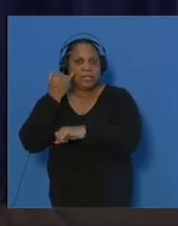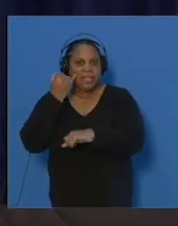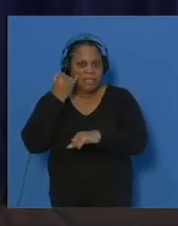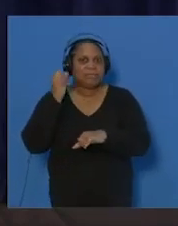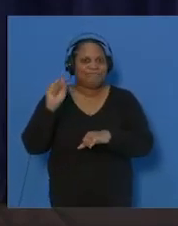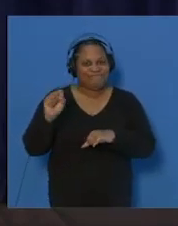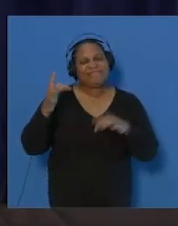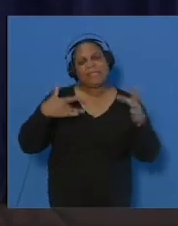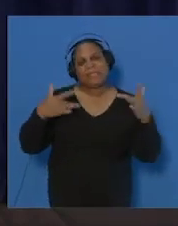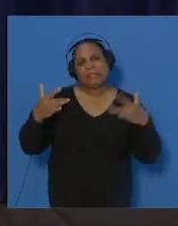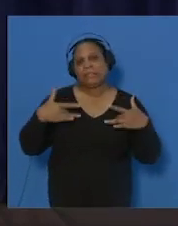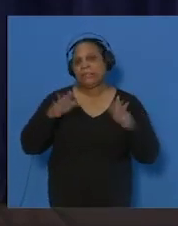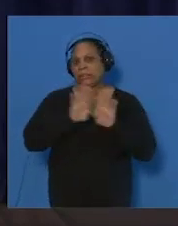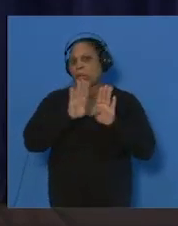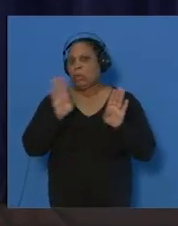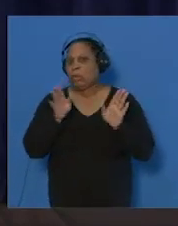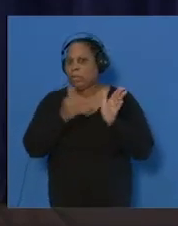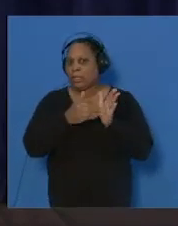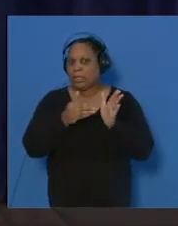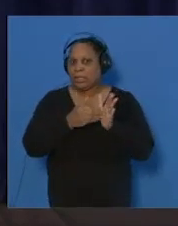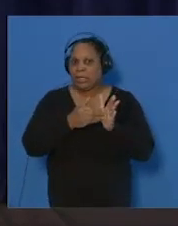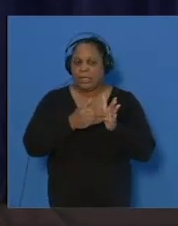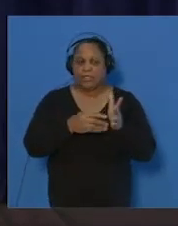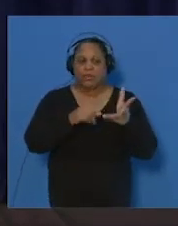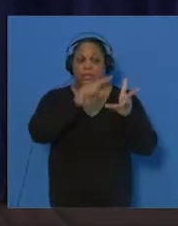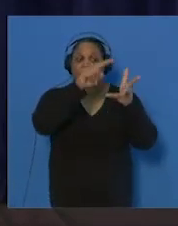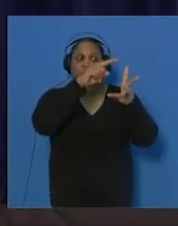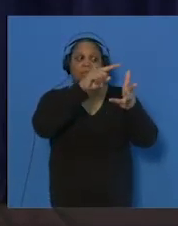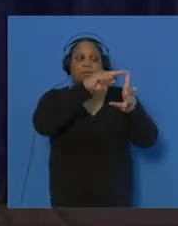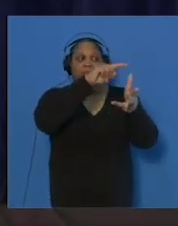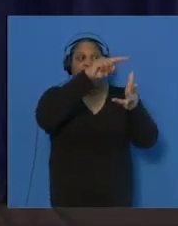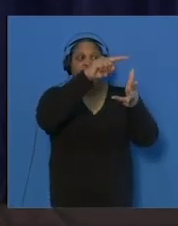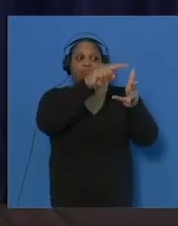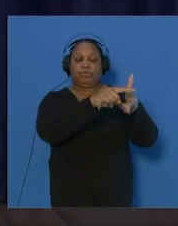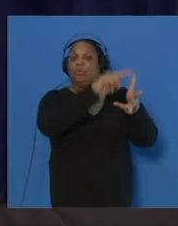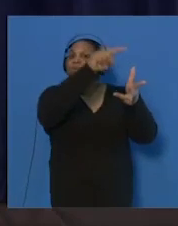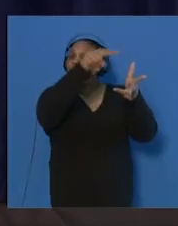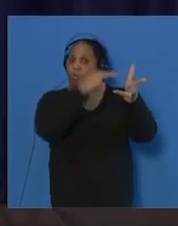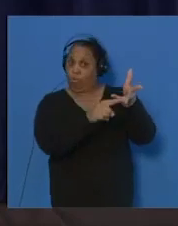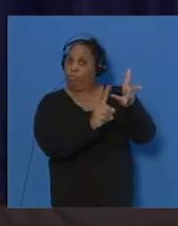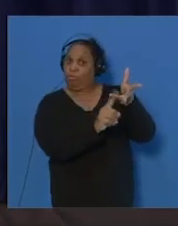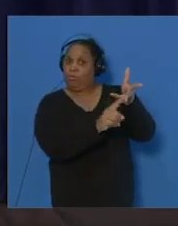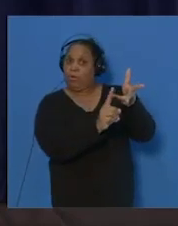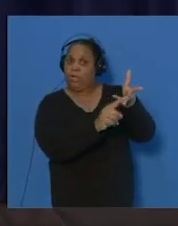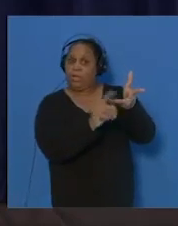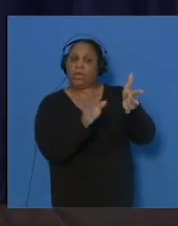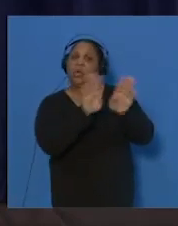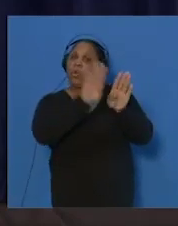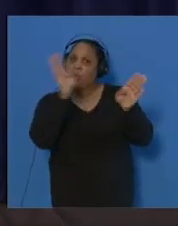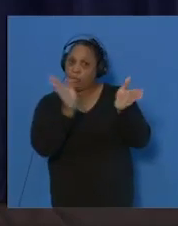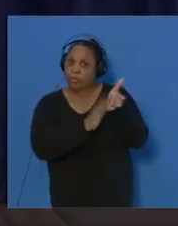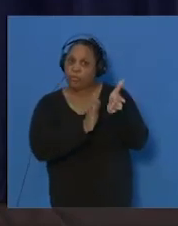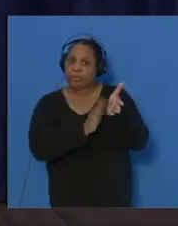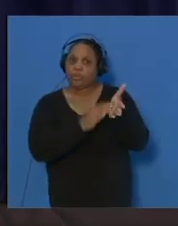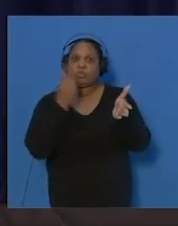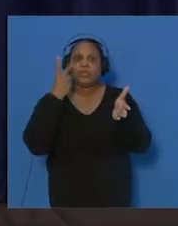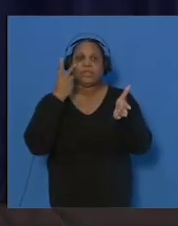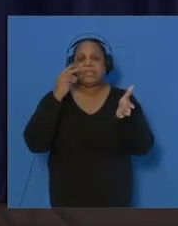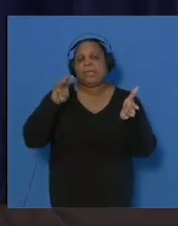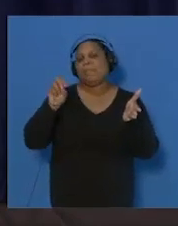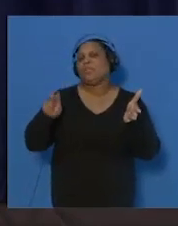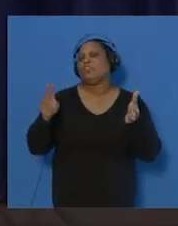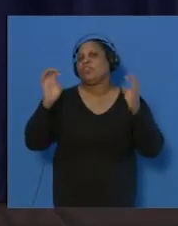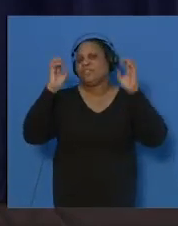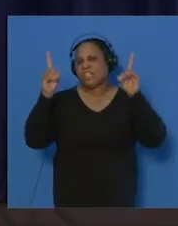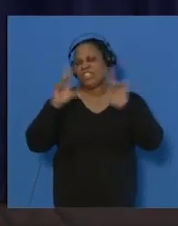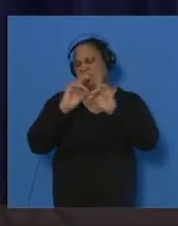consideration to open schools as we move into phase 3. And so from that perspective, I think what you're seeing is the Minister of Education and the